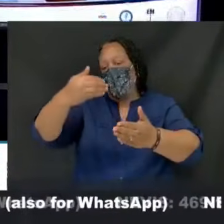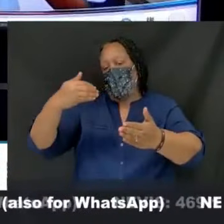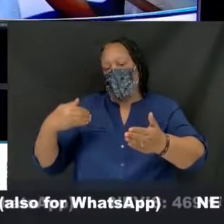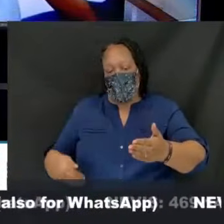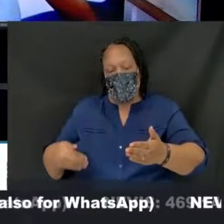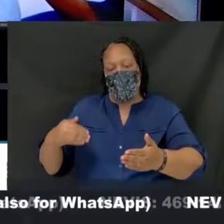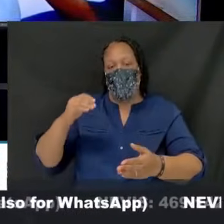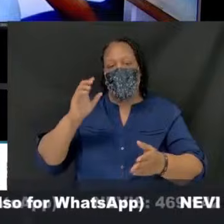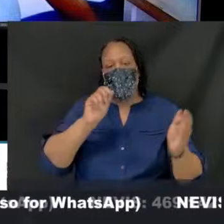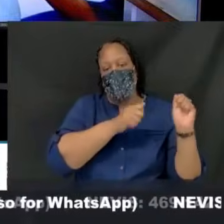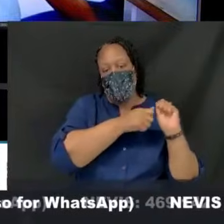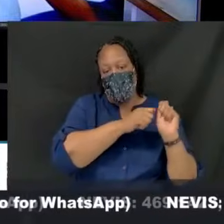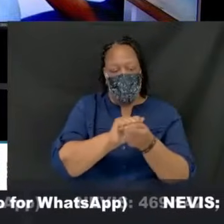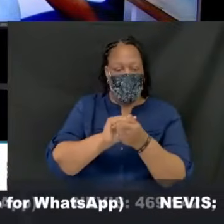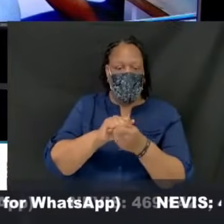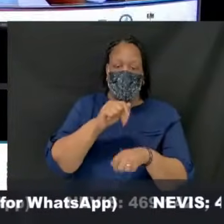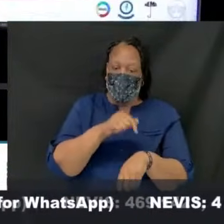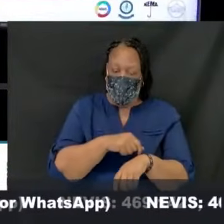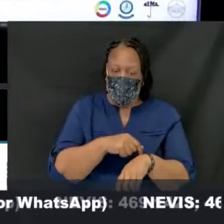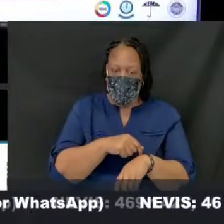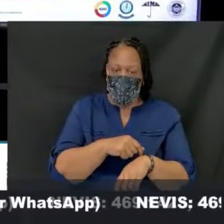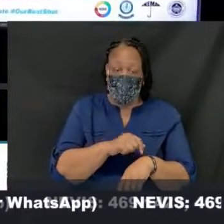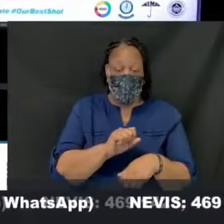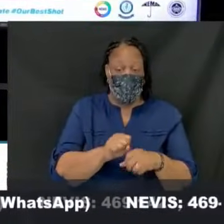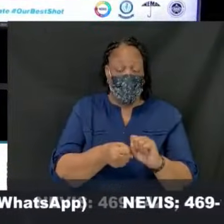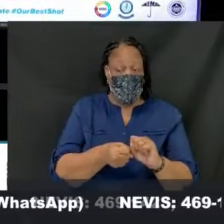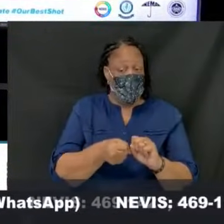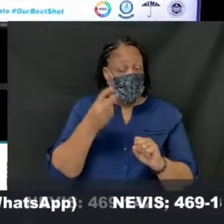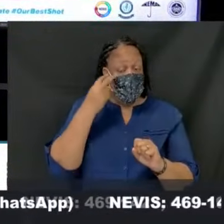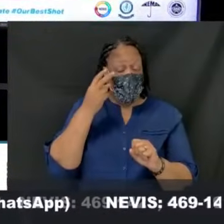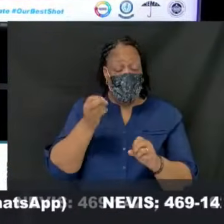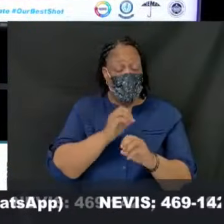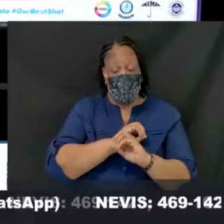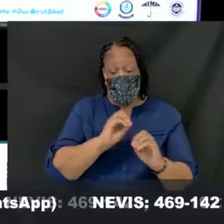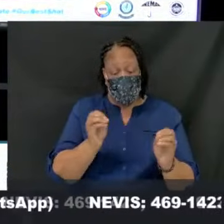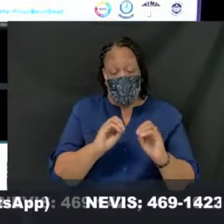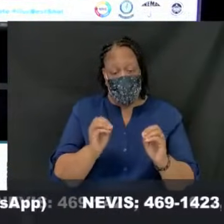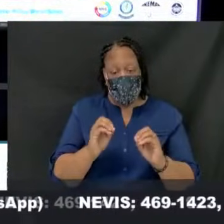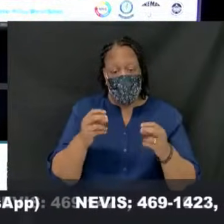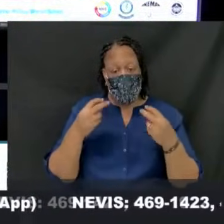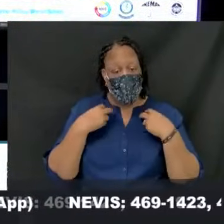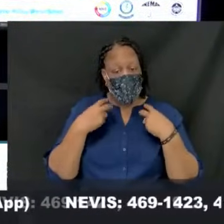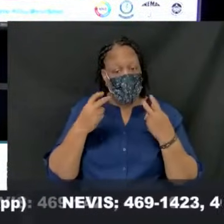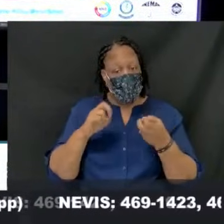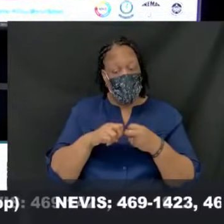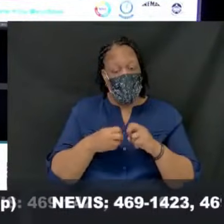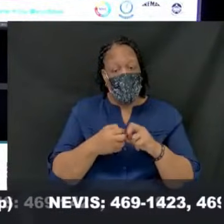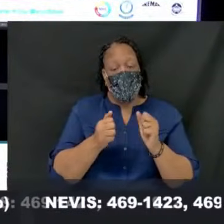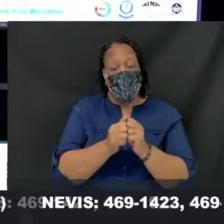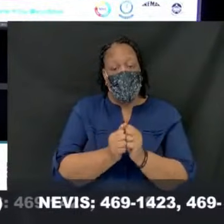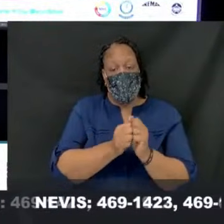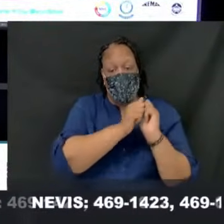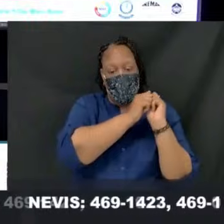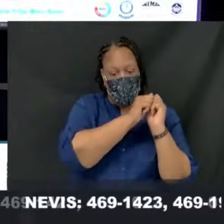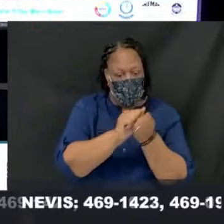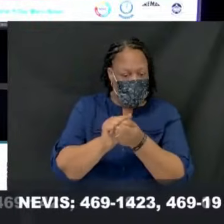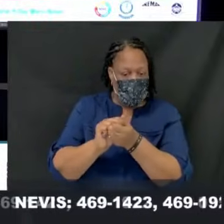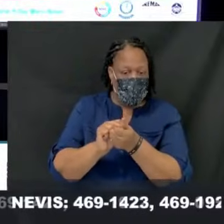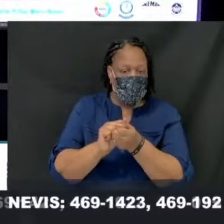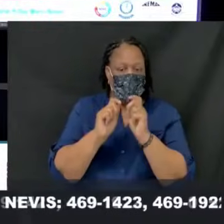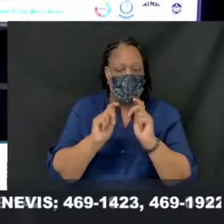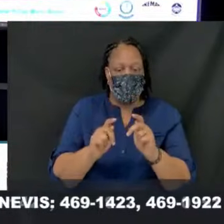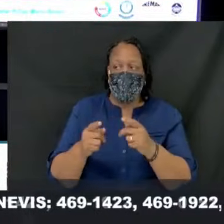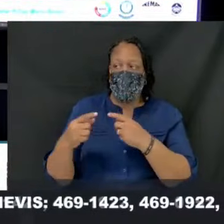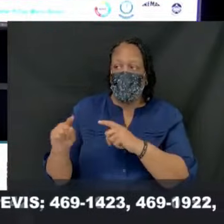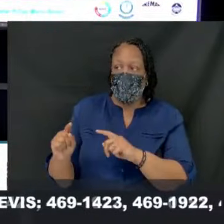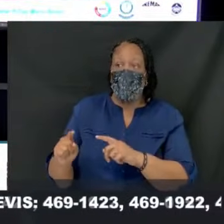vaccinated patrons attending had any effect on the wave that we're experiencing. what we want to encourage persons to do is to